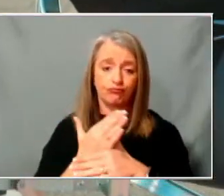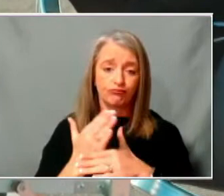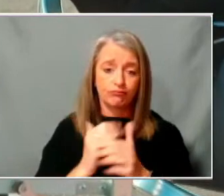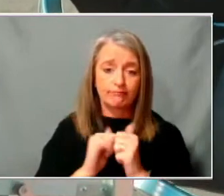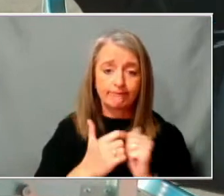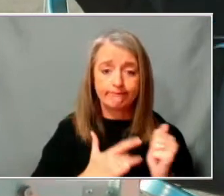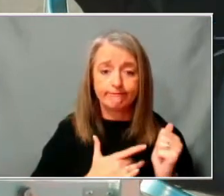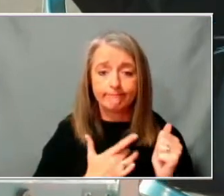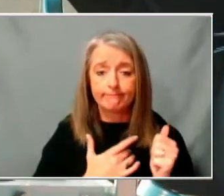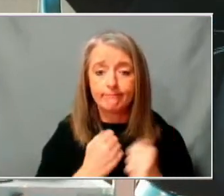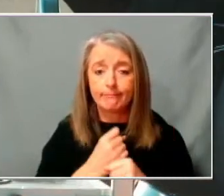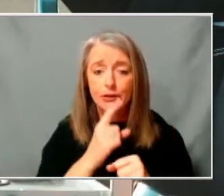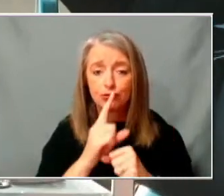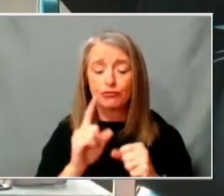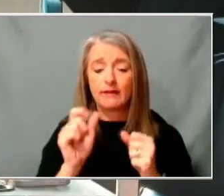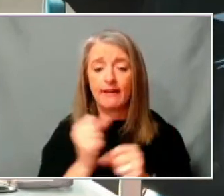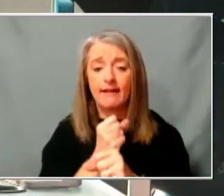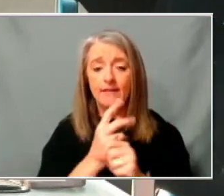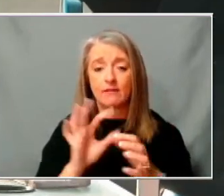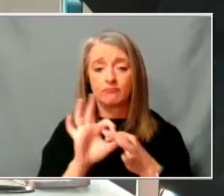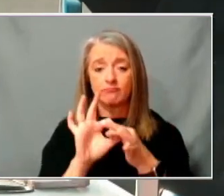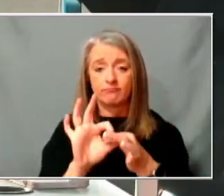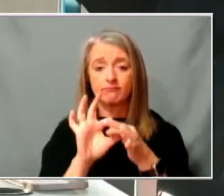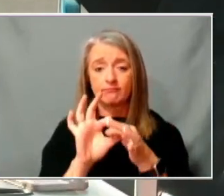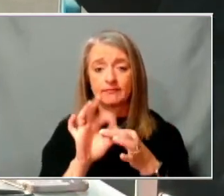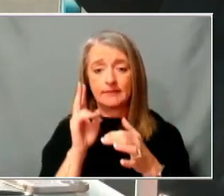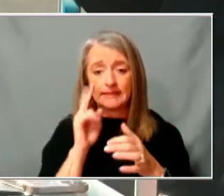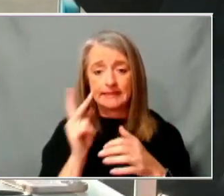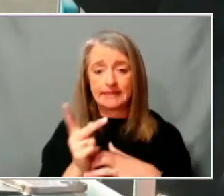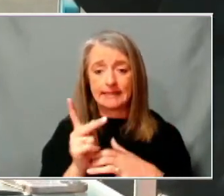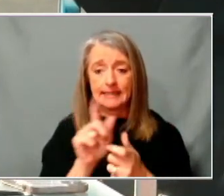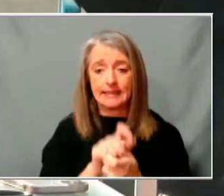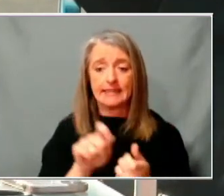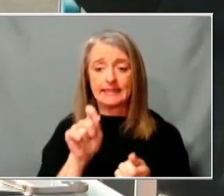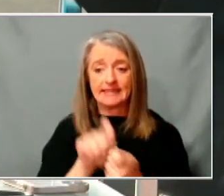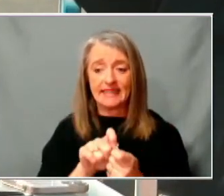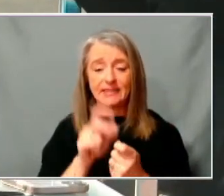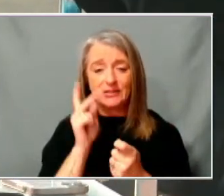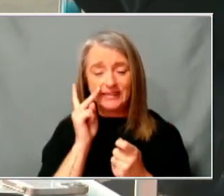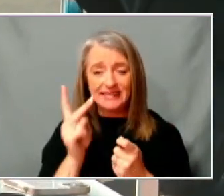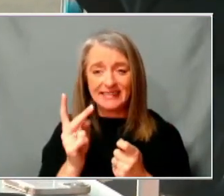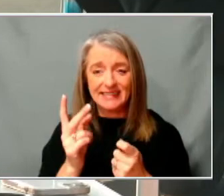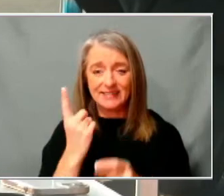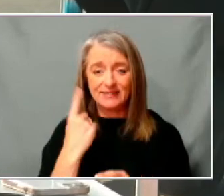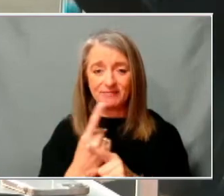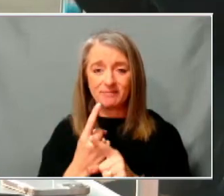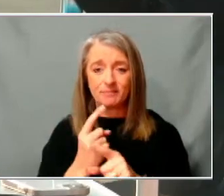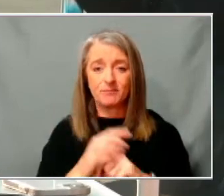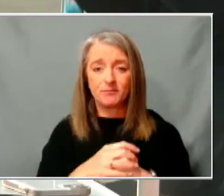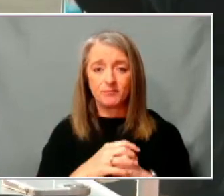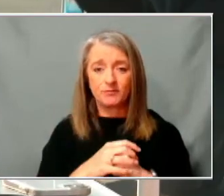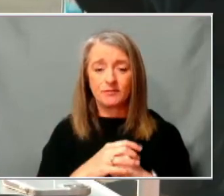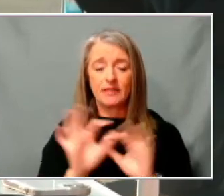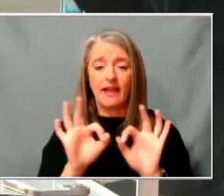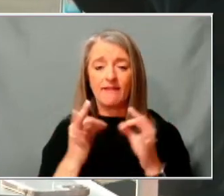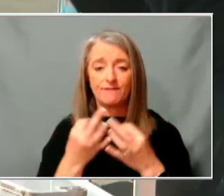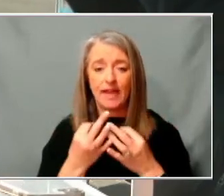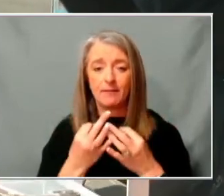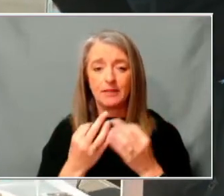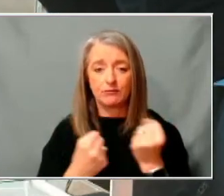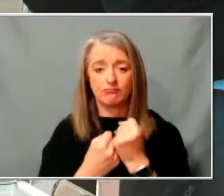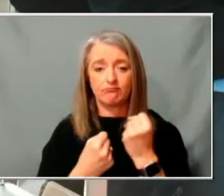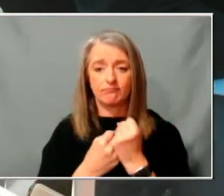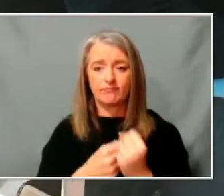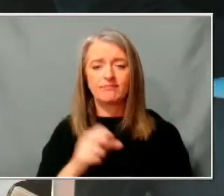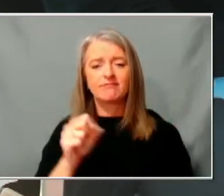feeling and making sure that relationship that we see between them is exactly what I would imagine you want to see. It's kind of a family affair, right? Sure, of